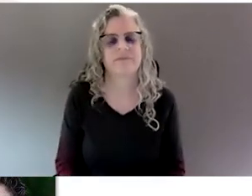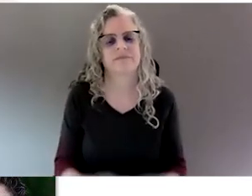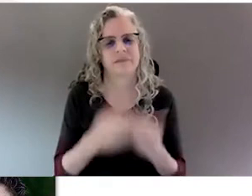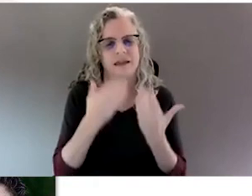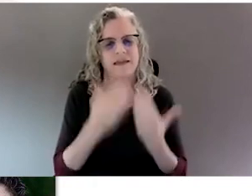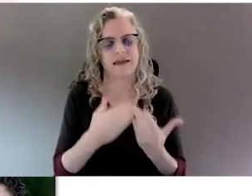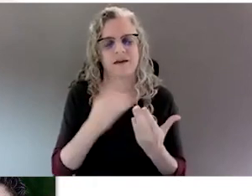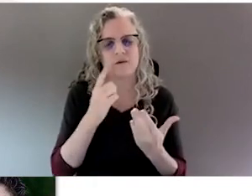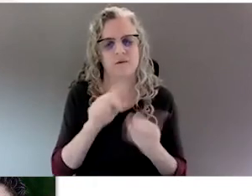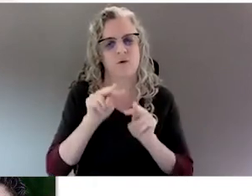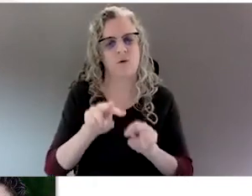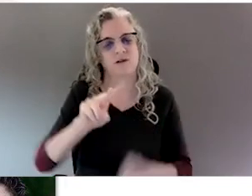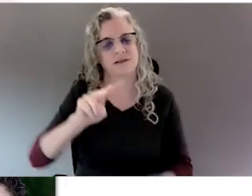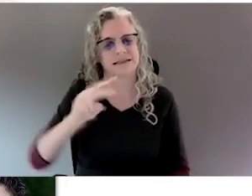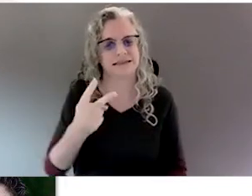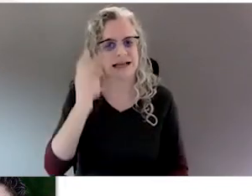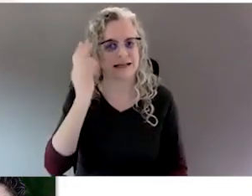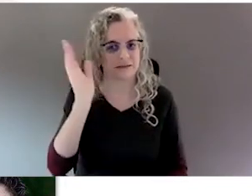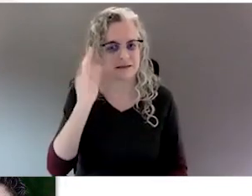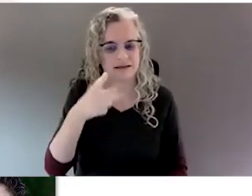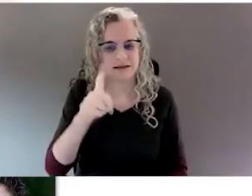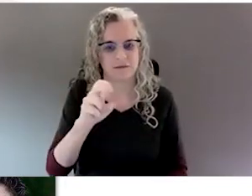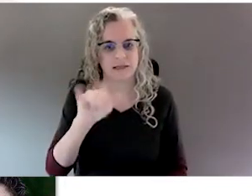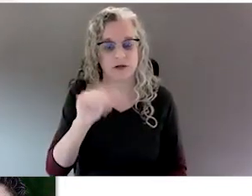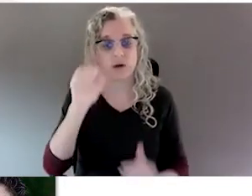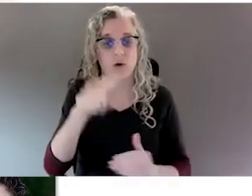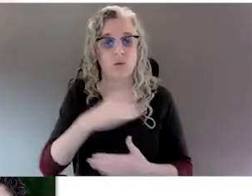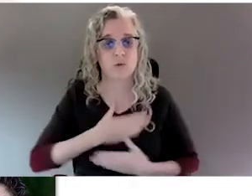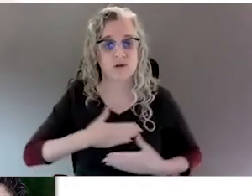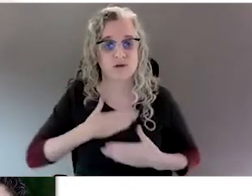Thank you for taking part in the second plenary. We hope you enjoyed.